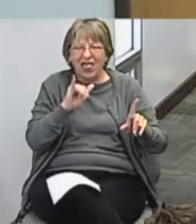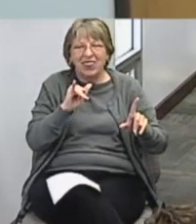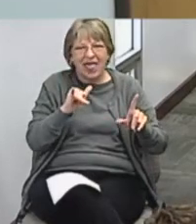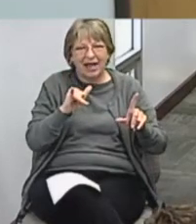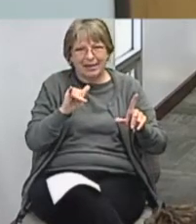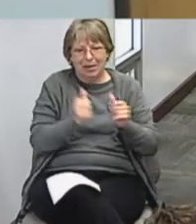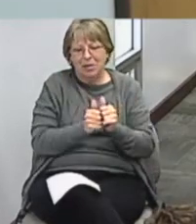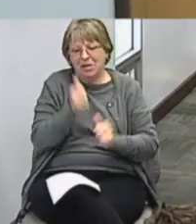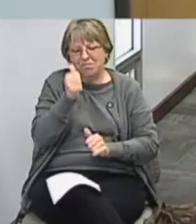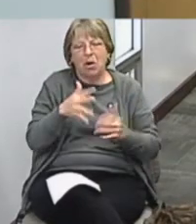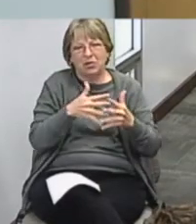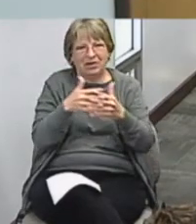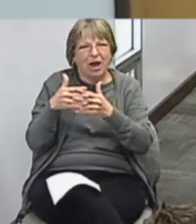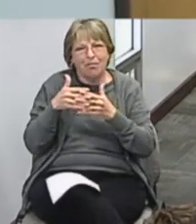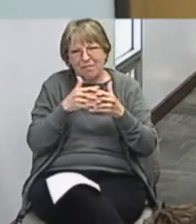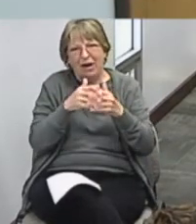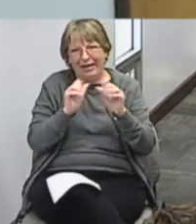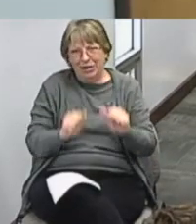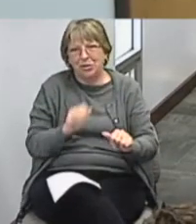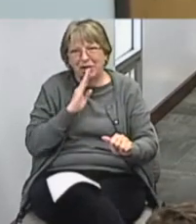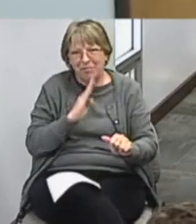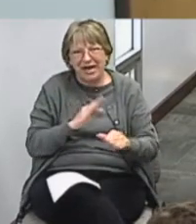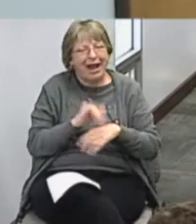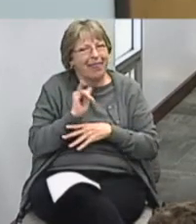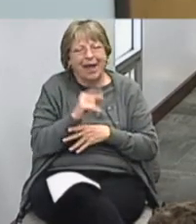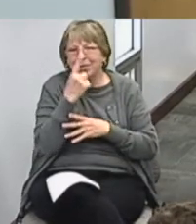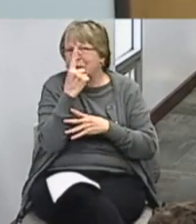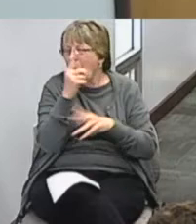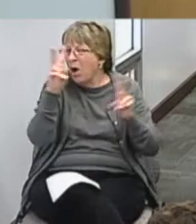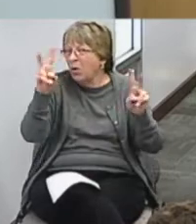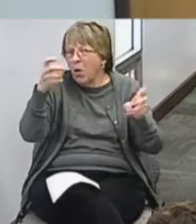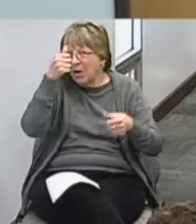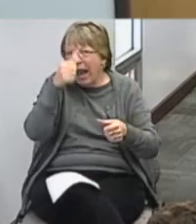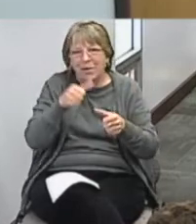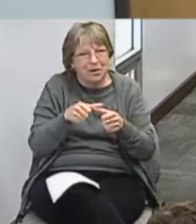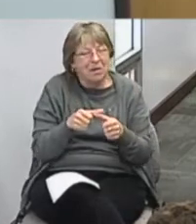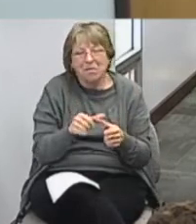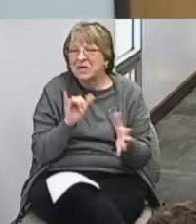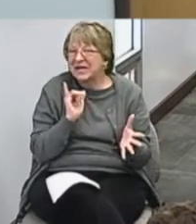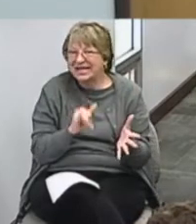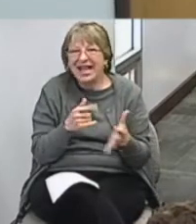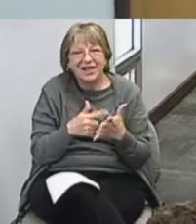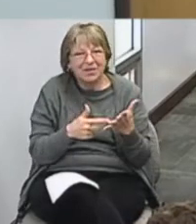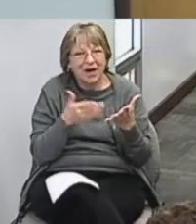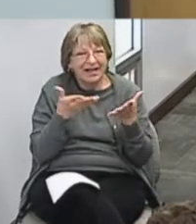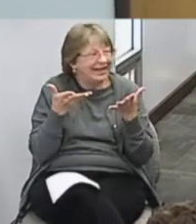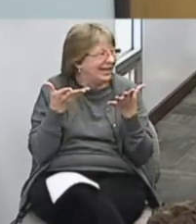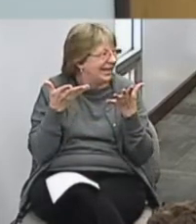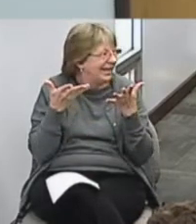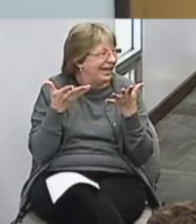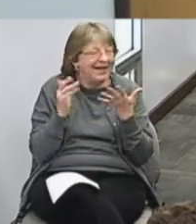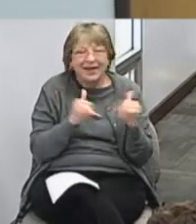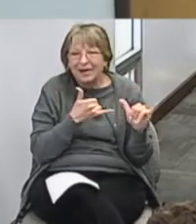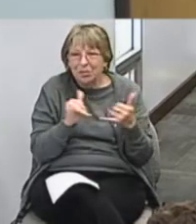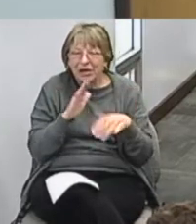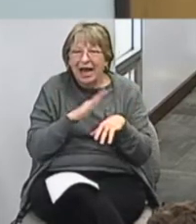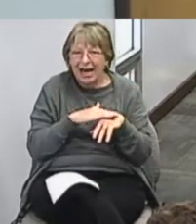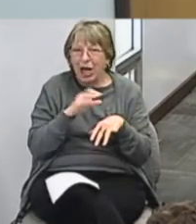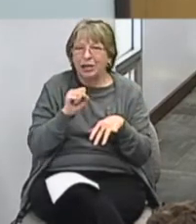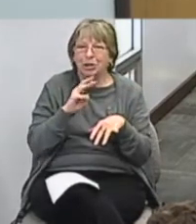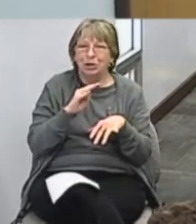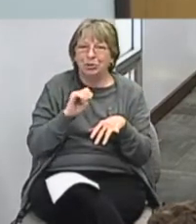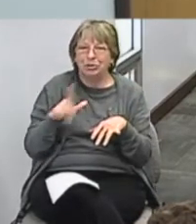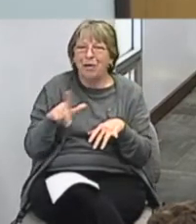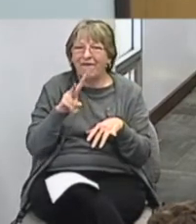gets. There you go. And that's the one quote that I always remember, because that's what this, playing off the Smallville theme where Superman is